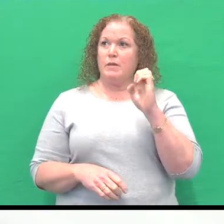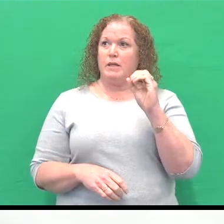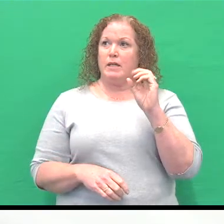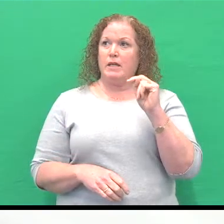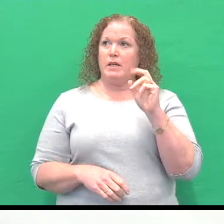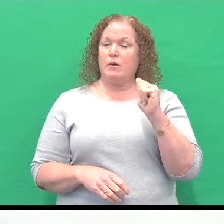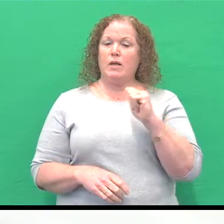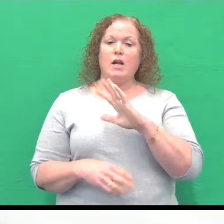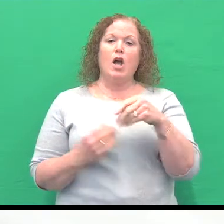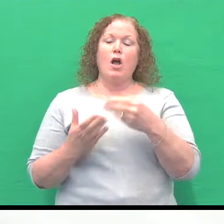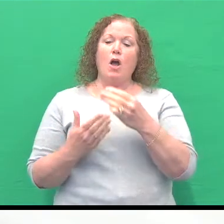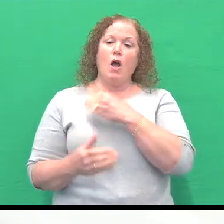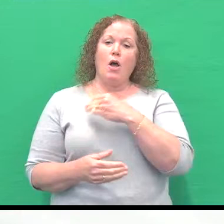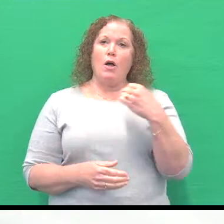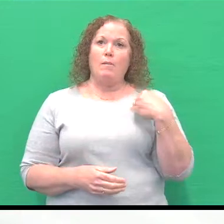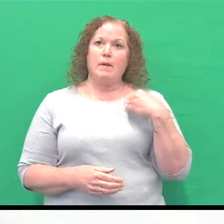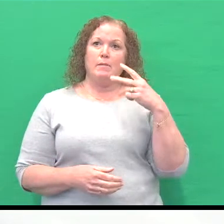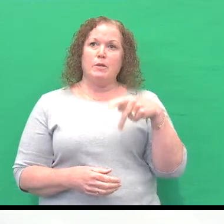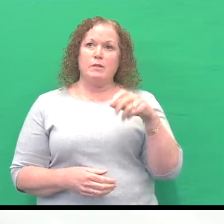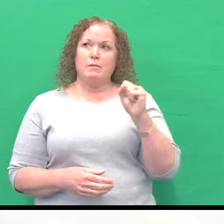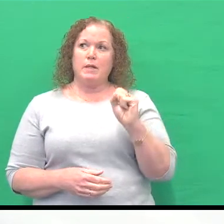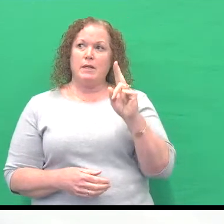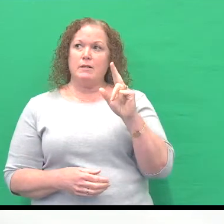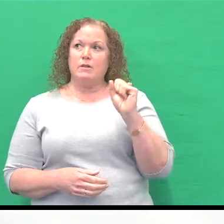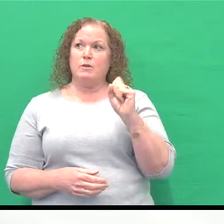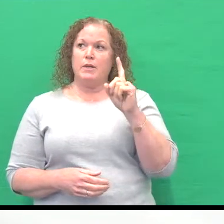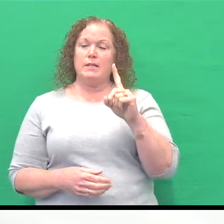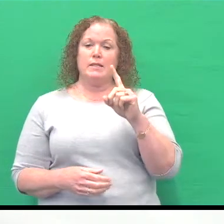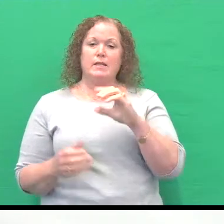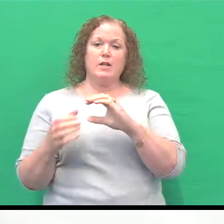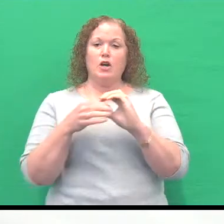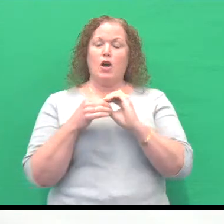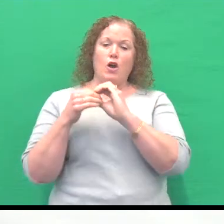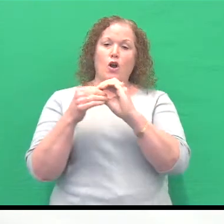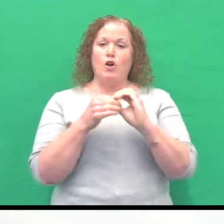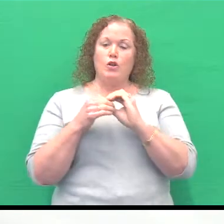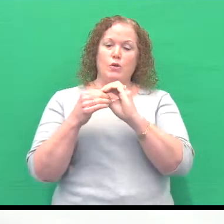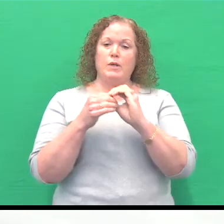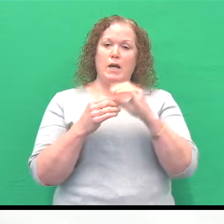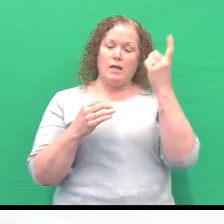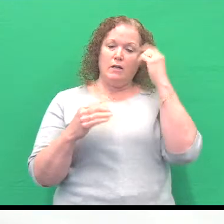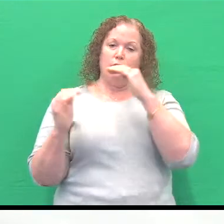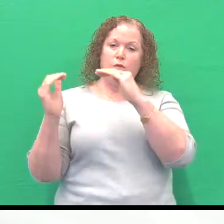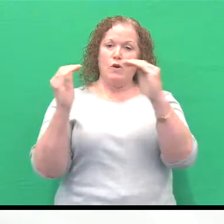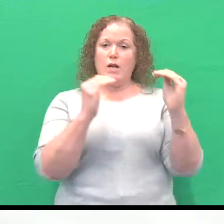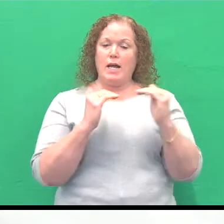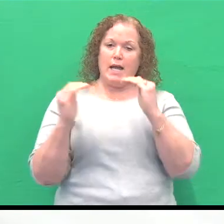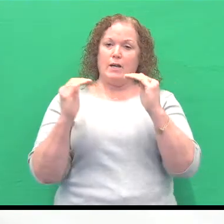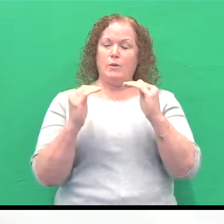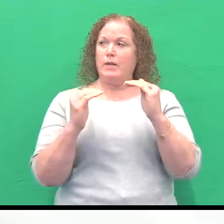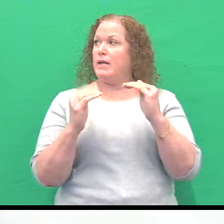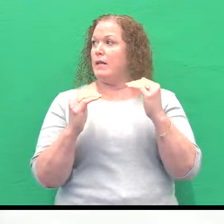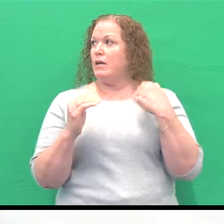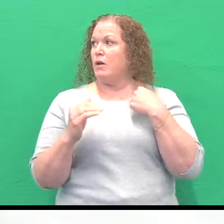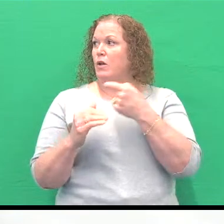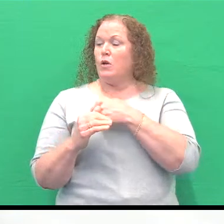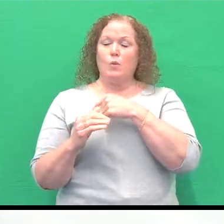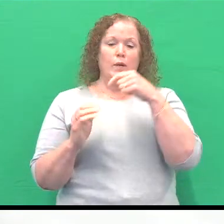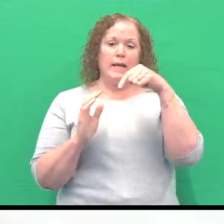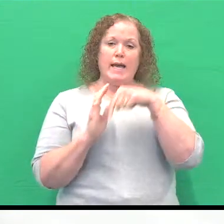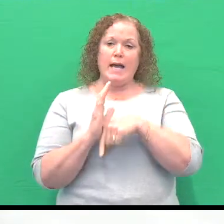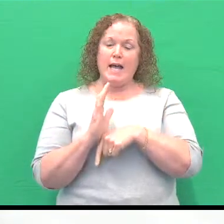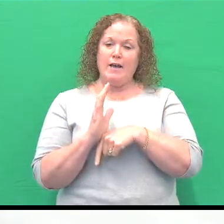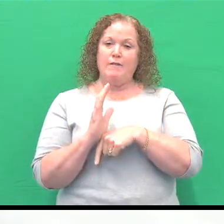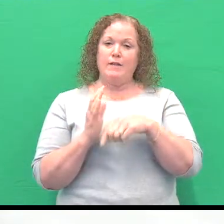All members of Palm Springs Unified School District are united in our commitment to equity. We create deep, meaningful learning